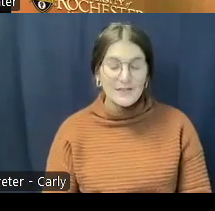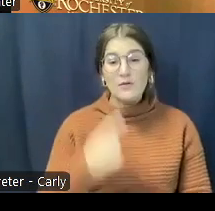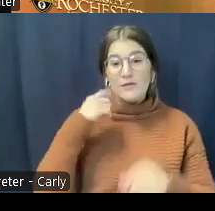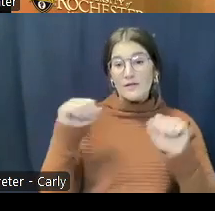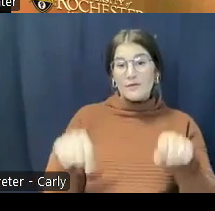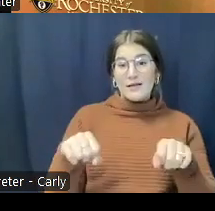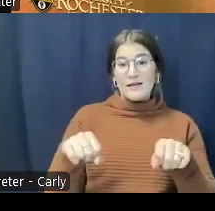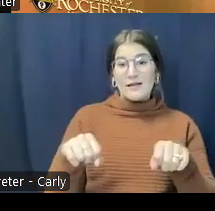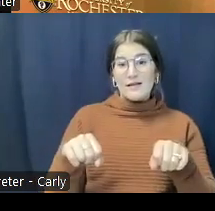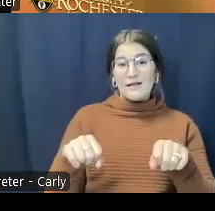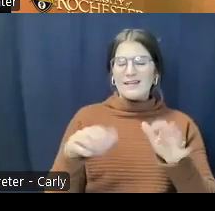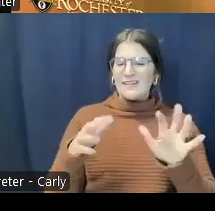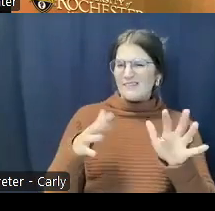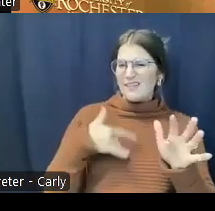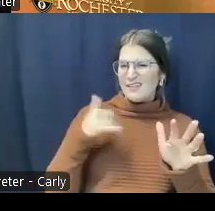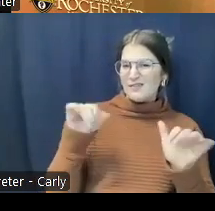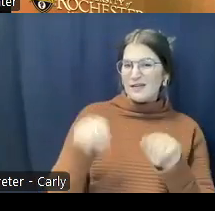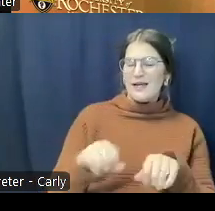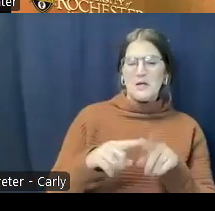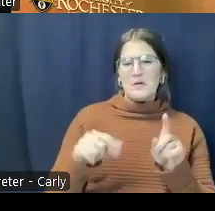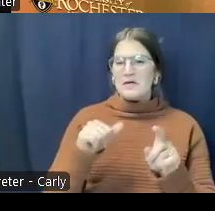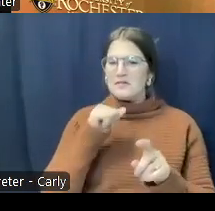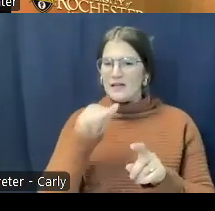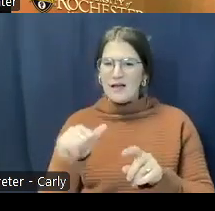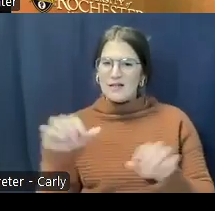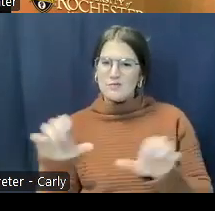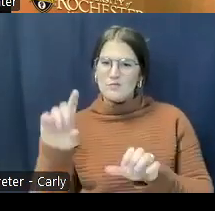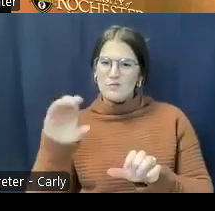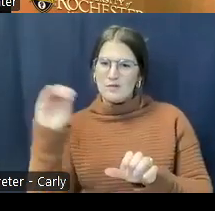can, it can feel sort of like you can, but it doesn't really go all the way down.